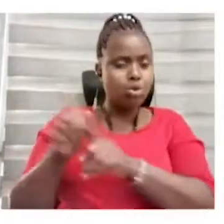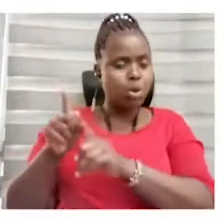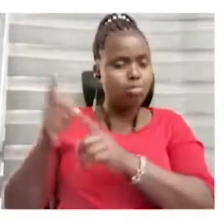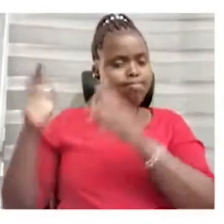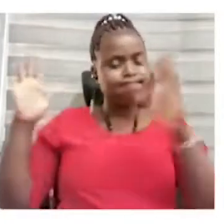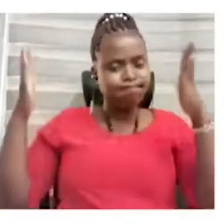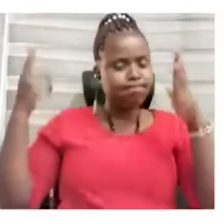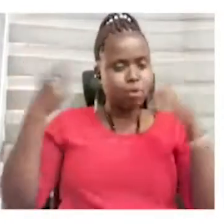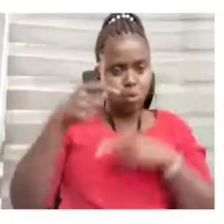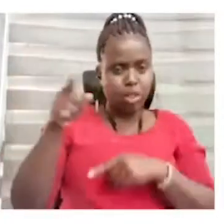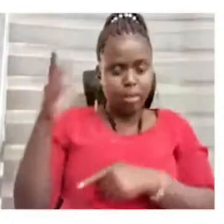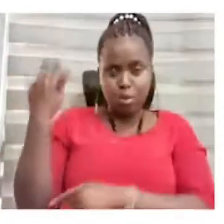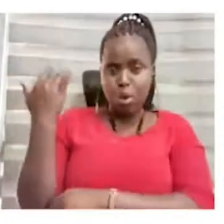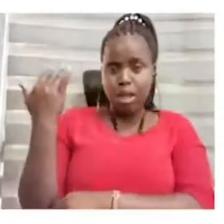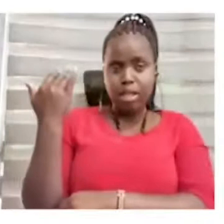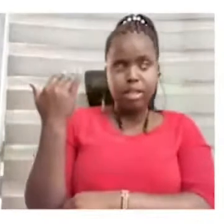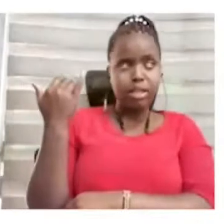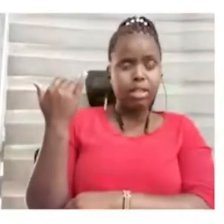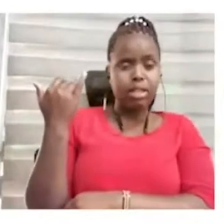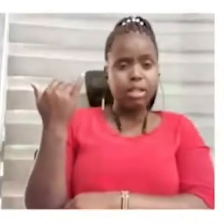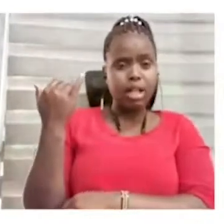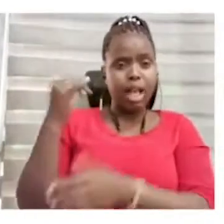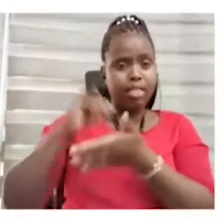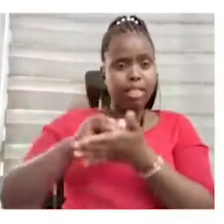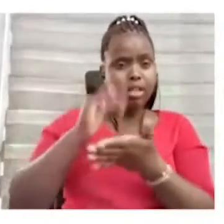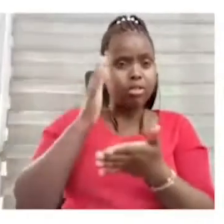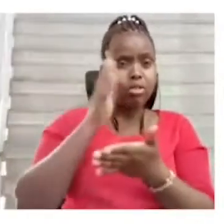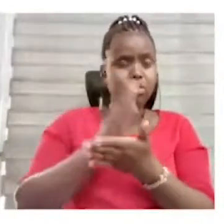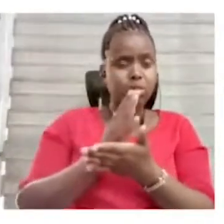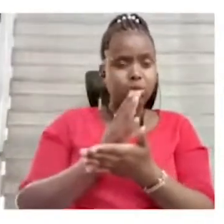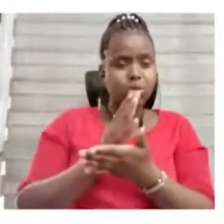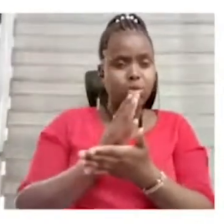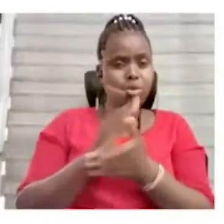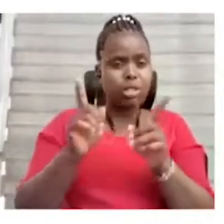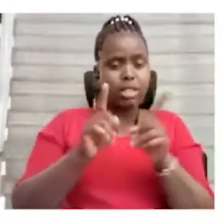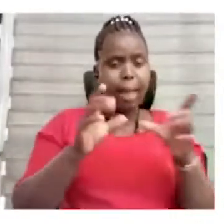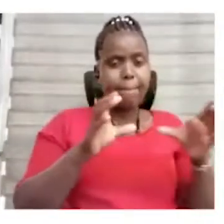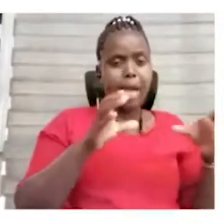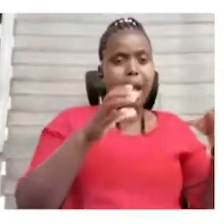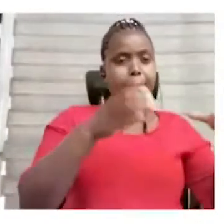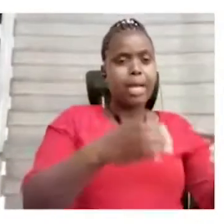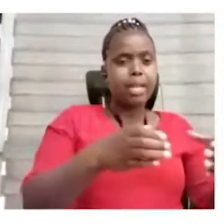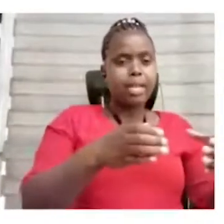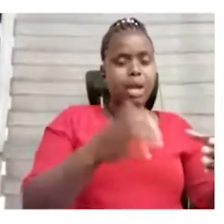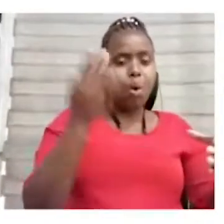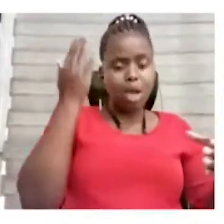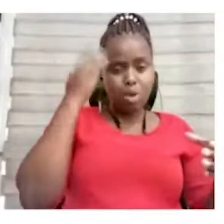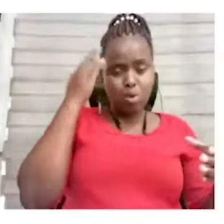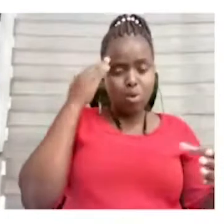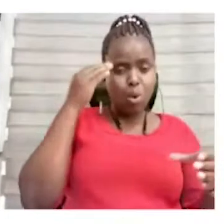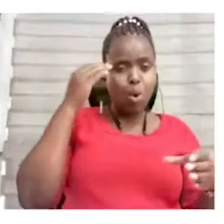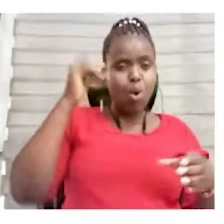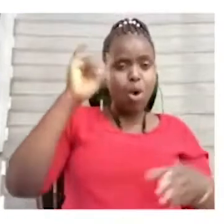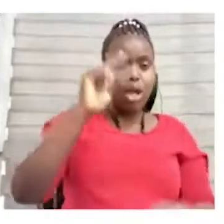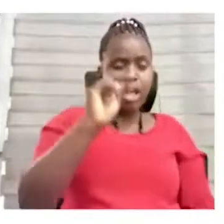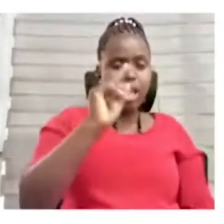So, and that really benefits us as the company as well as them, because they give us the input, and at the end of the day, we can